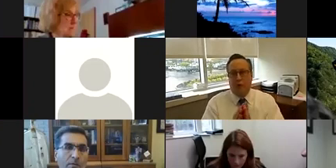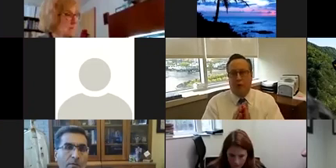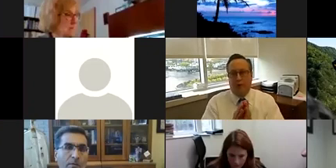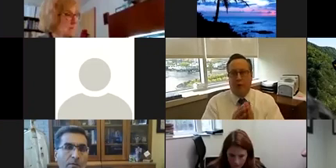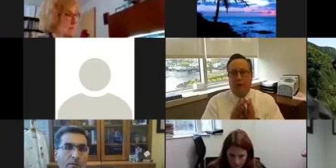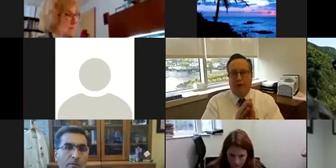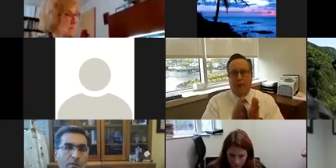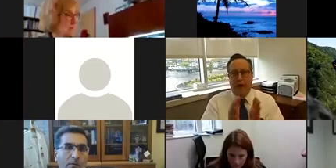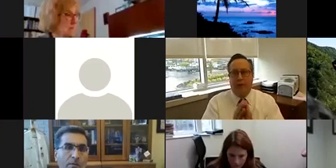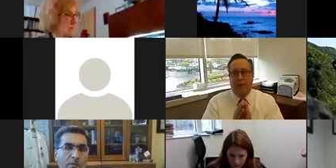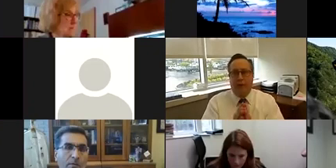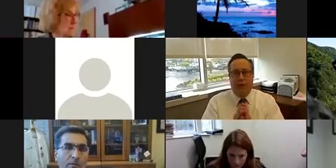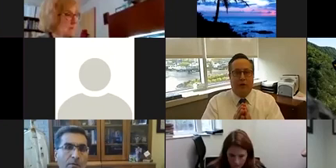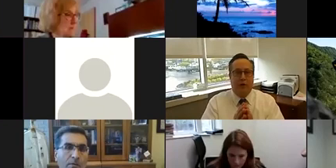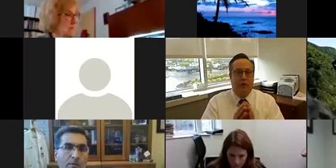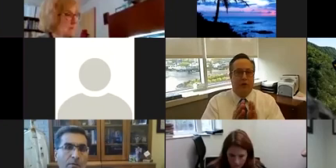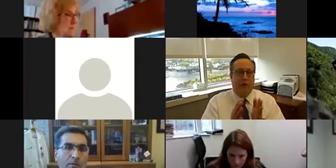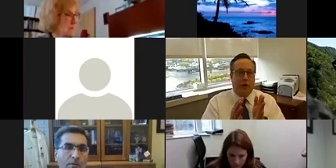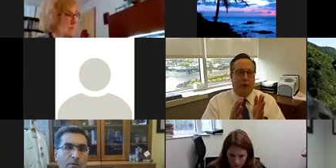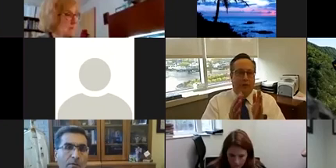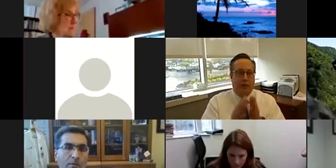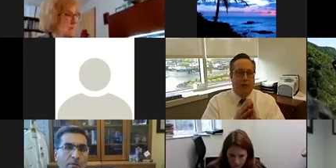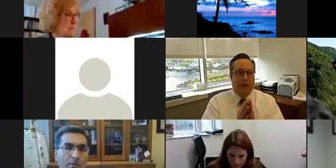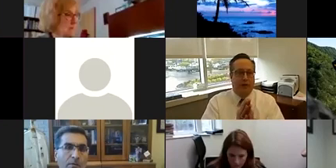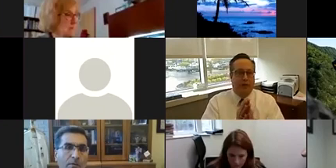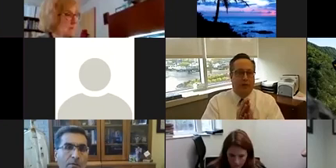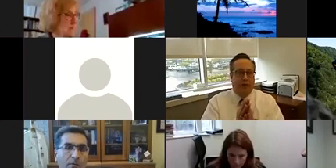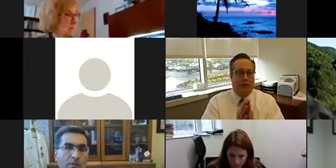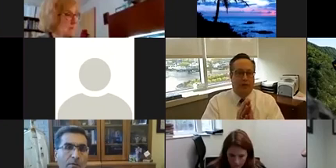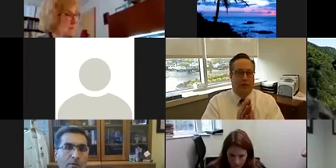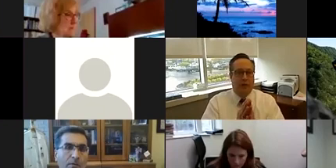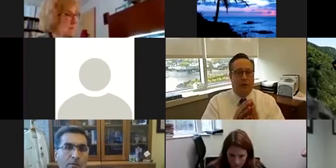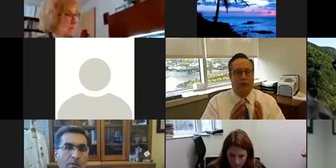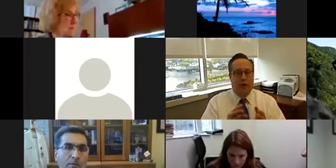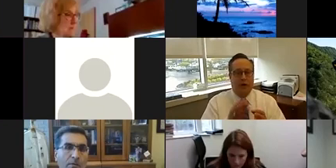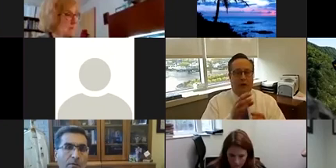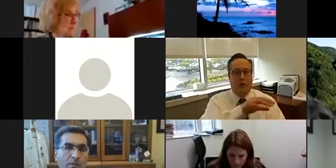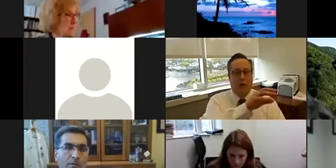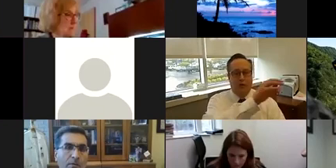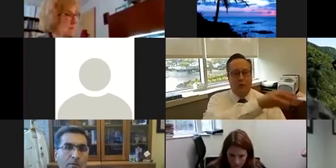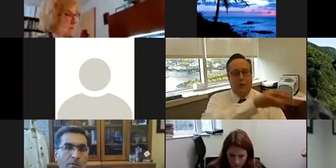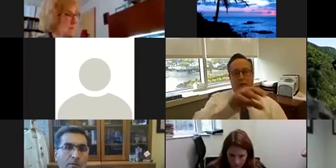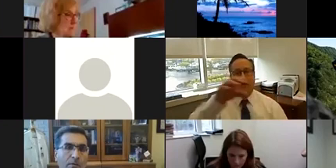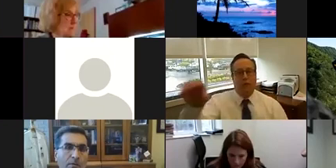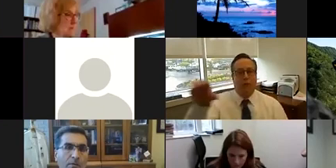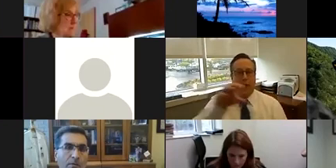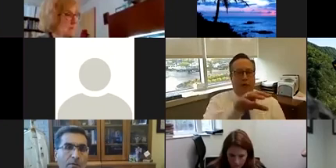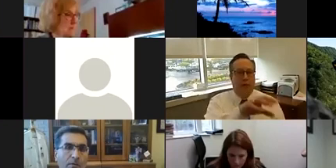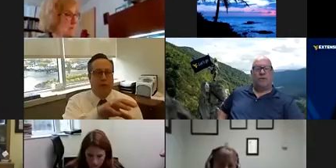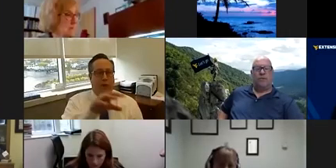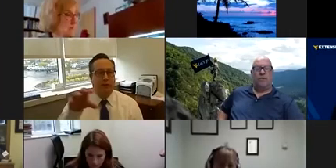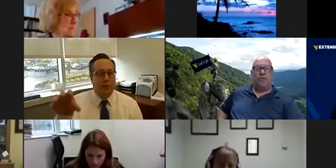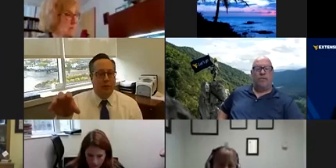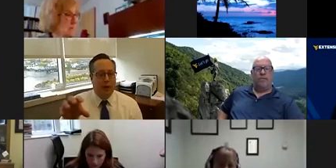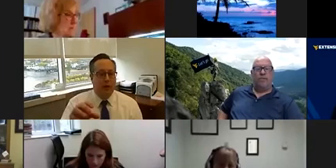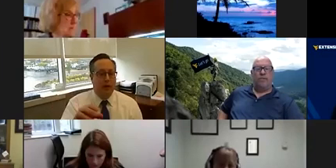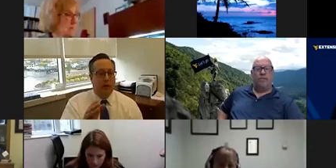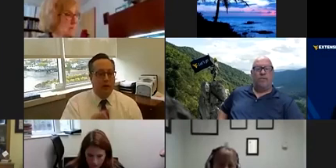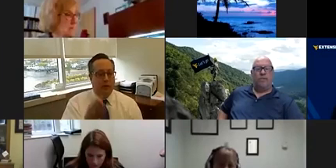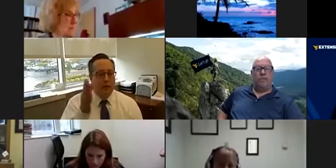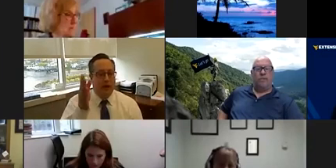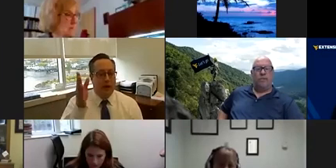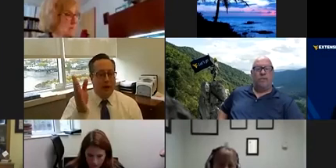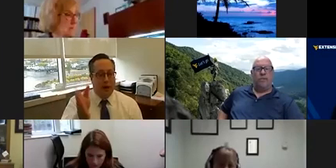to really define what does that pattern look like. So if we have very clear, you know, understanding of what those patterns look like beforehand,